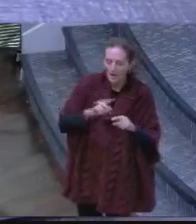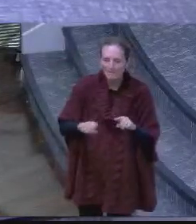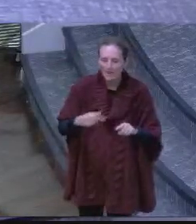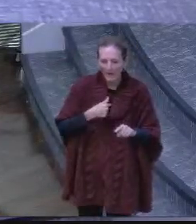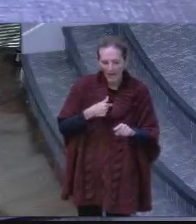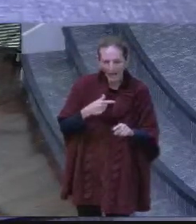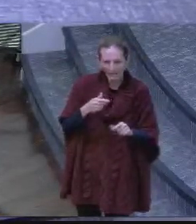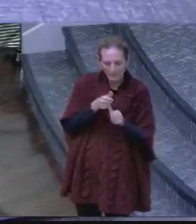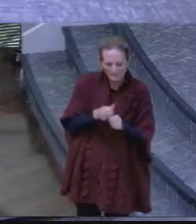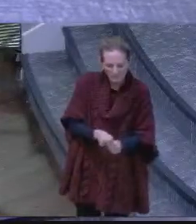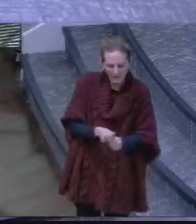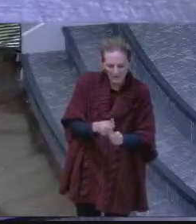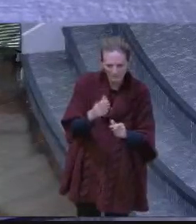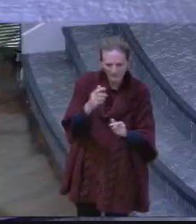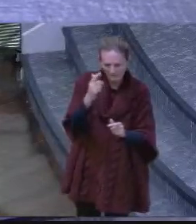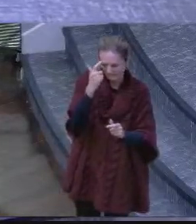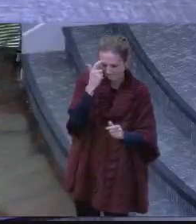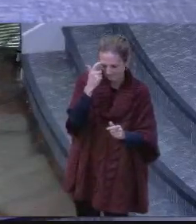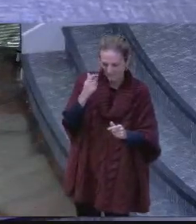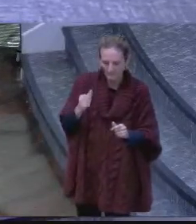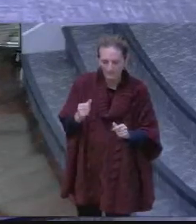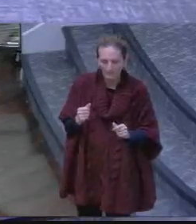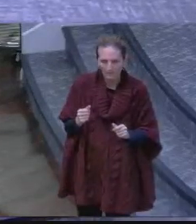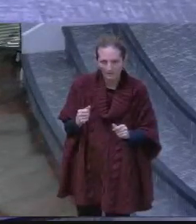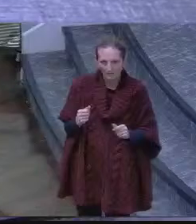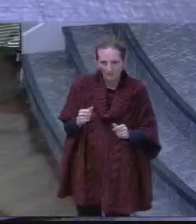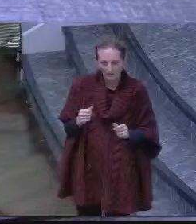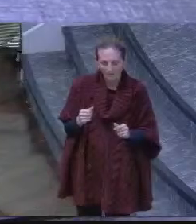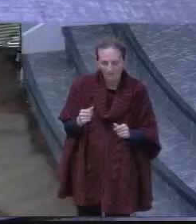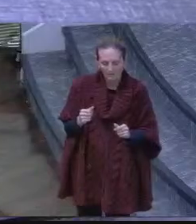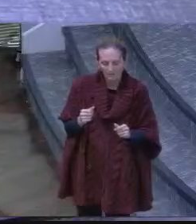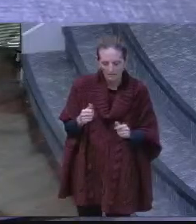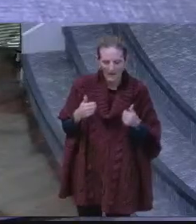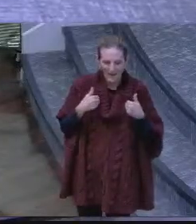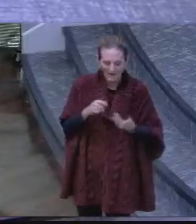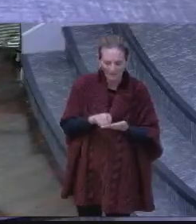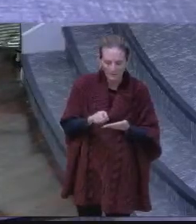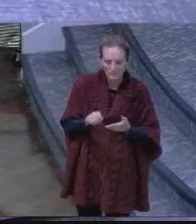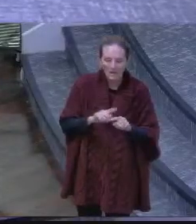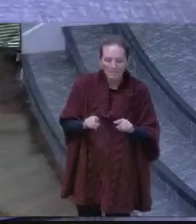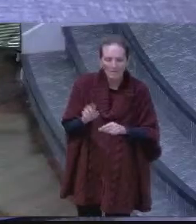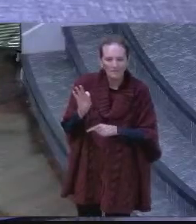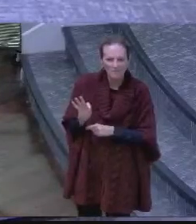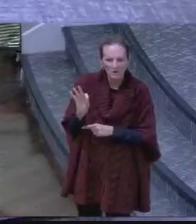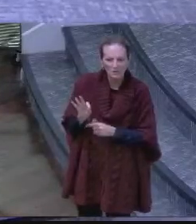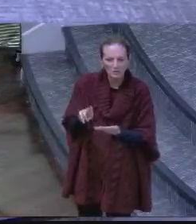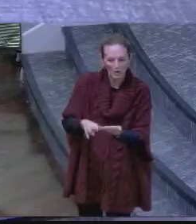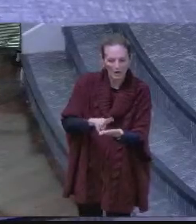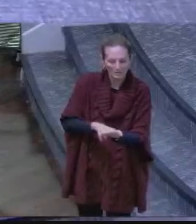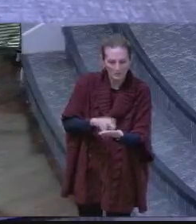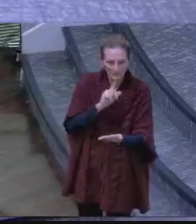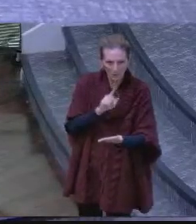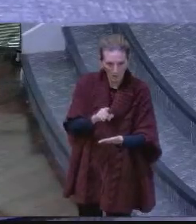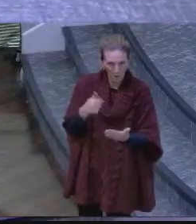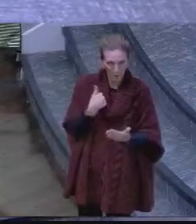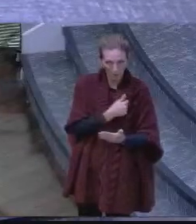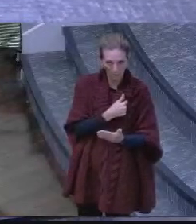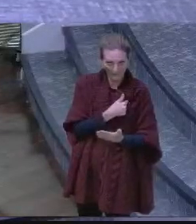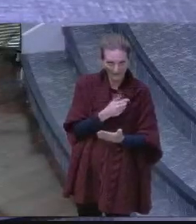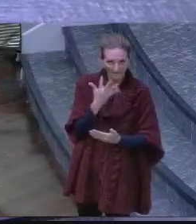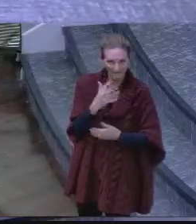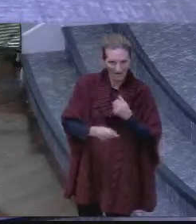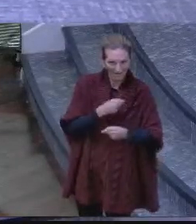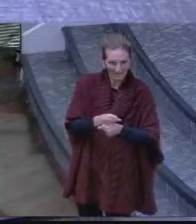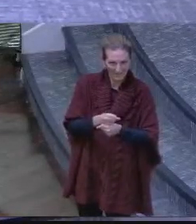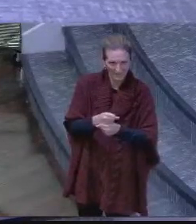tracked mentally, and I have notes too, about the furniture contract so far. Are we under a 5-year